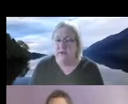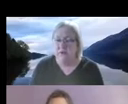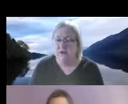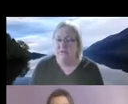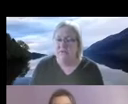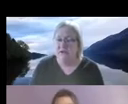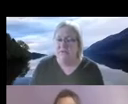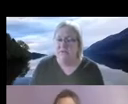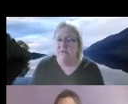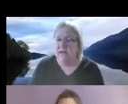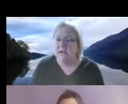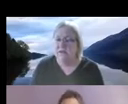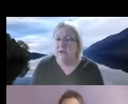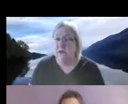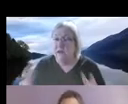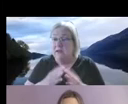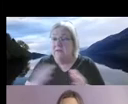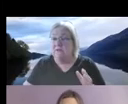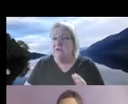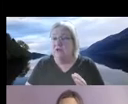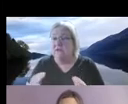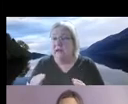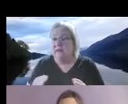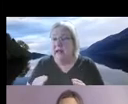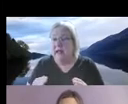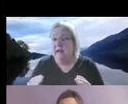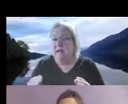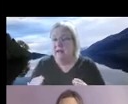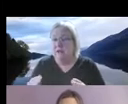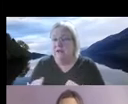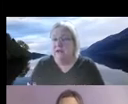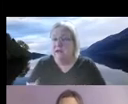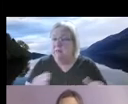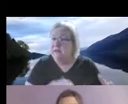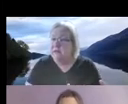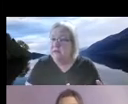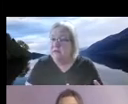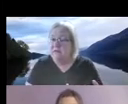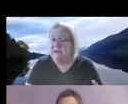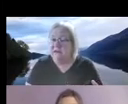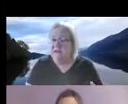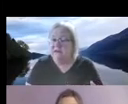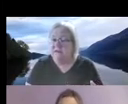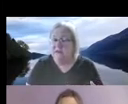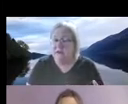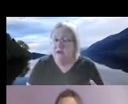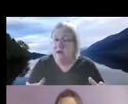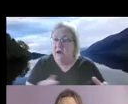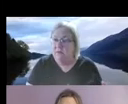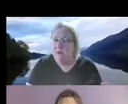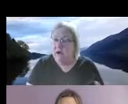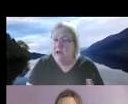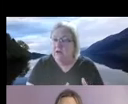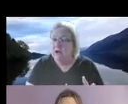had quite a few deaths this past week. Again, this is showing that lag. We had a big increase in cases